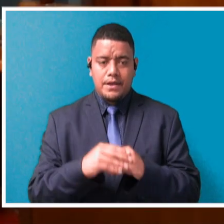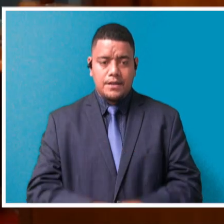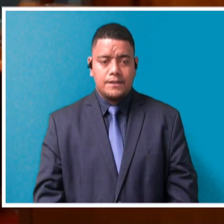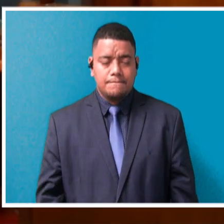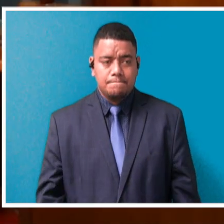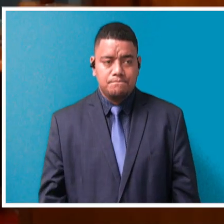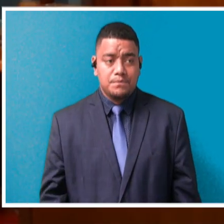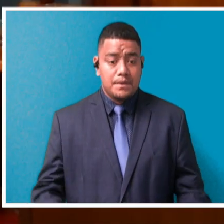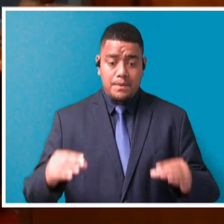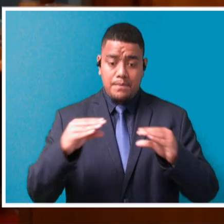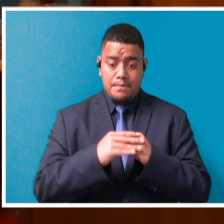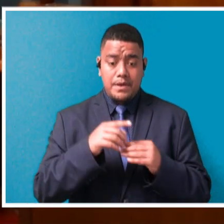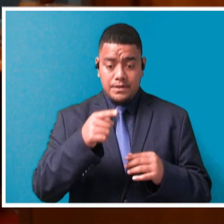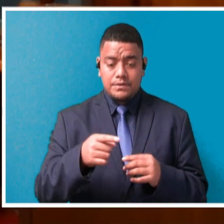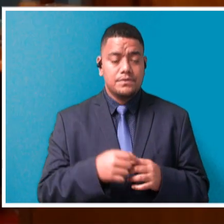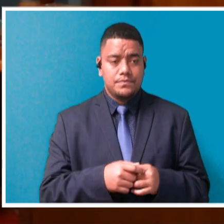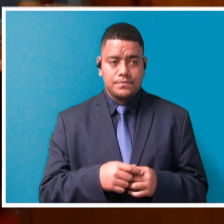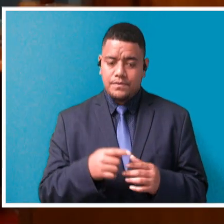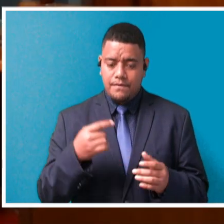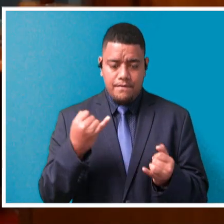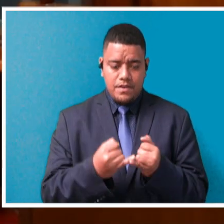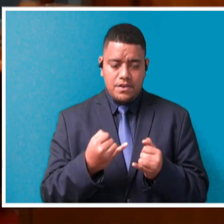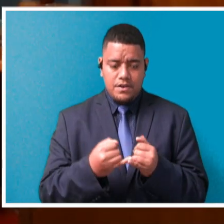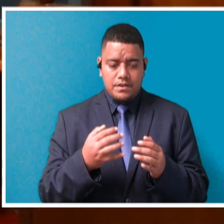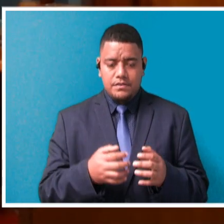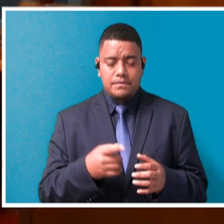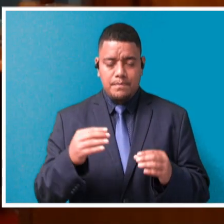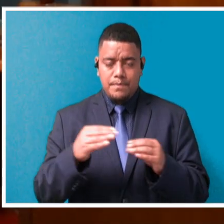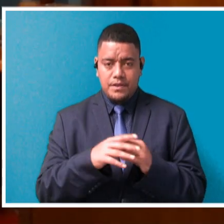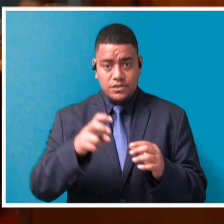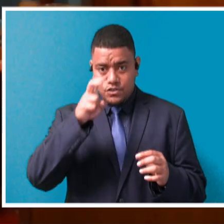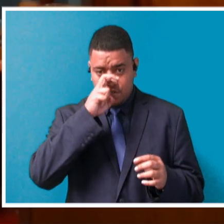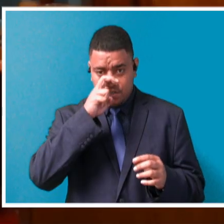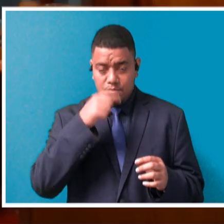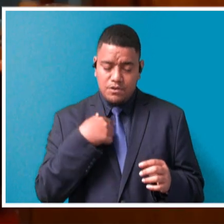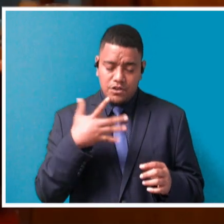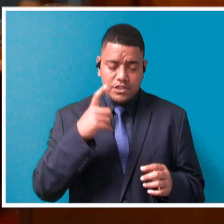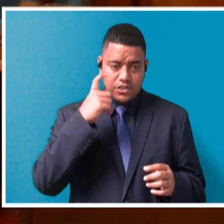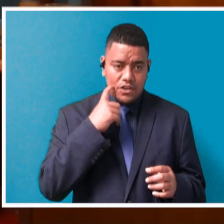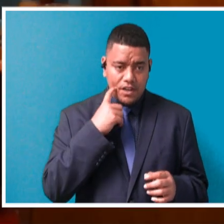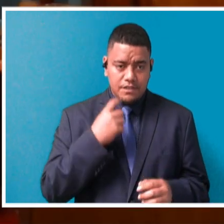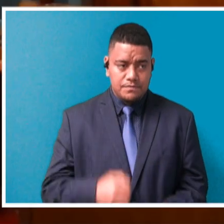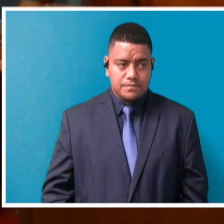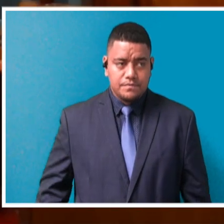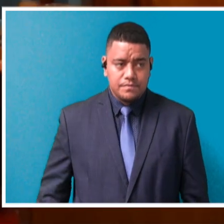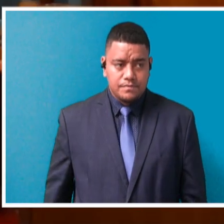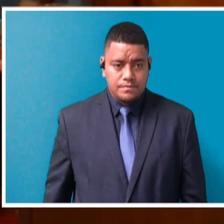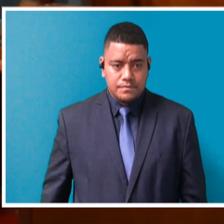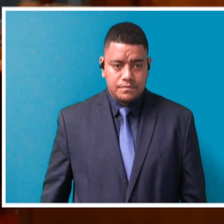The bank's mandate extends beyond conventional banking. I've tried that too. It